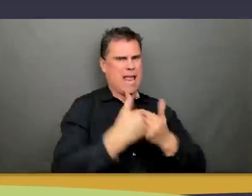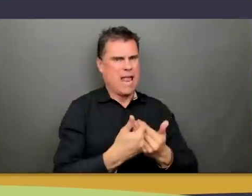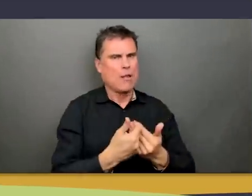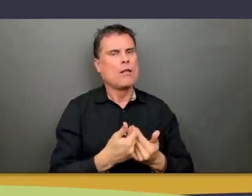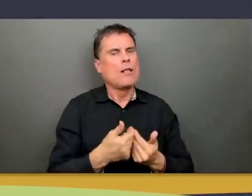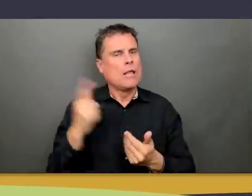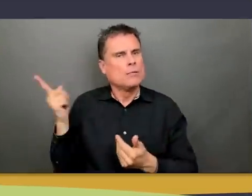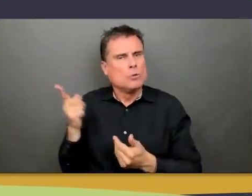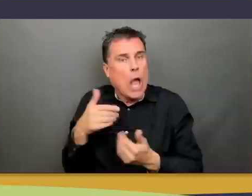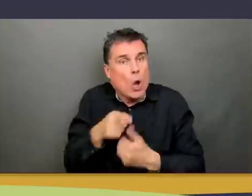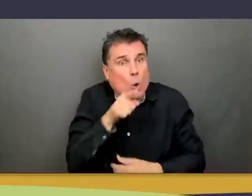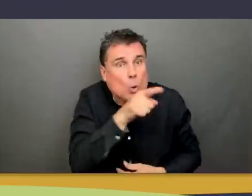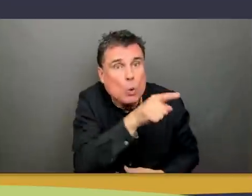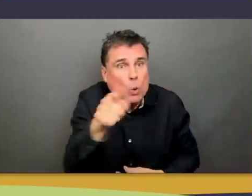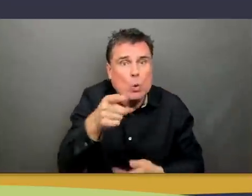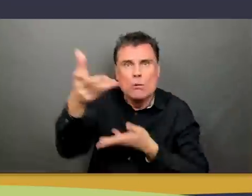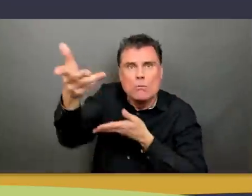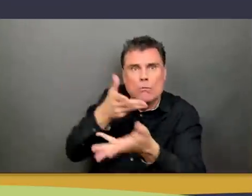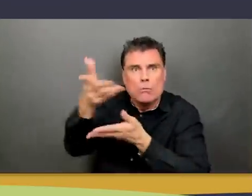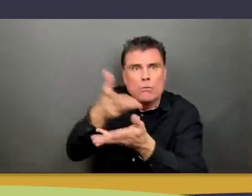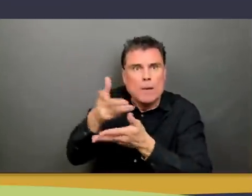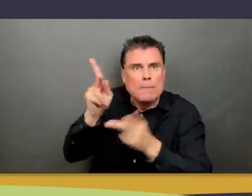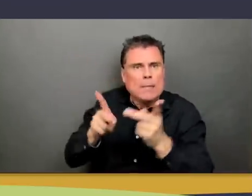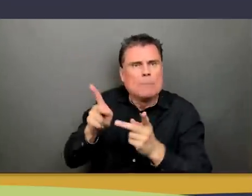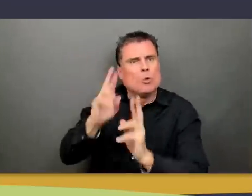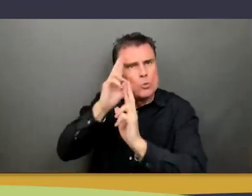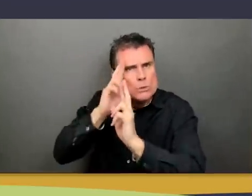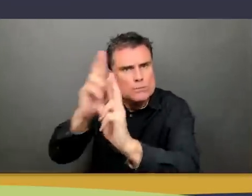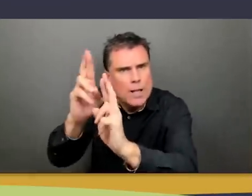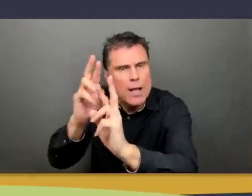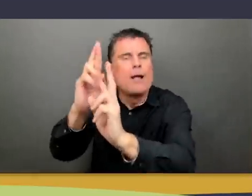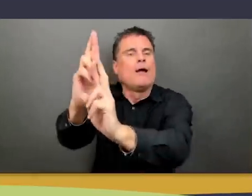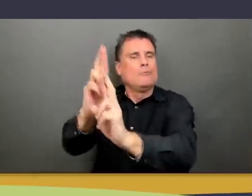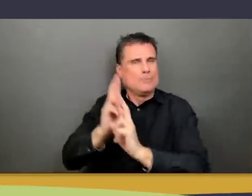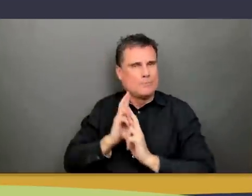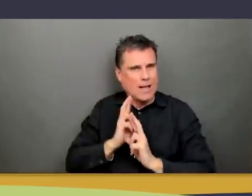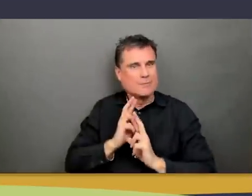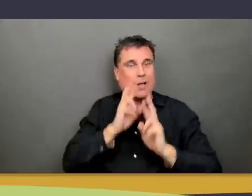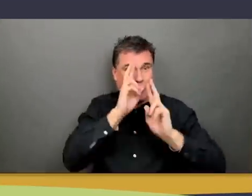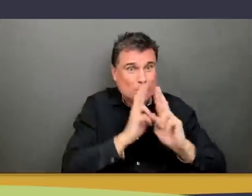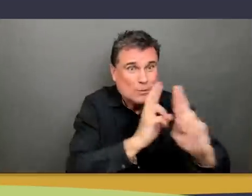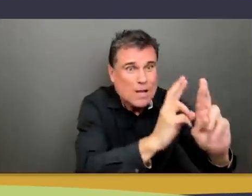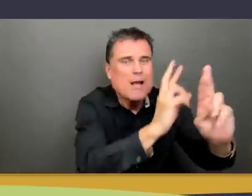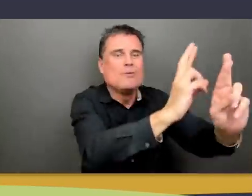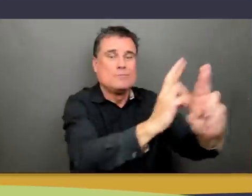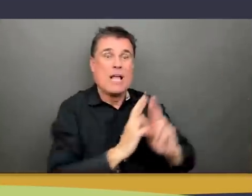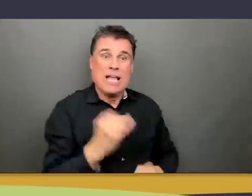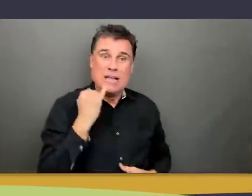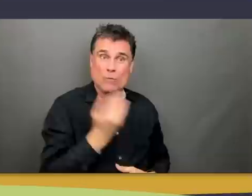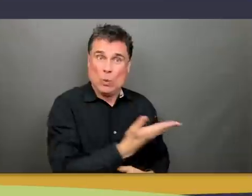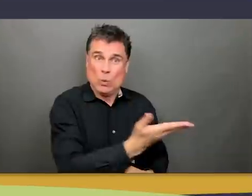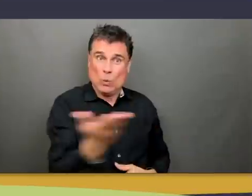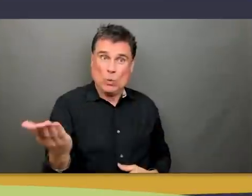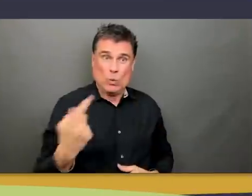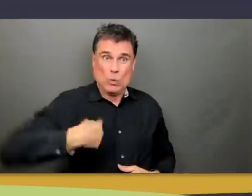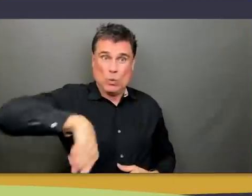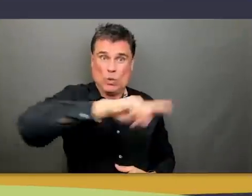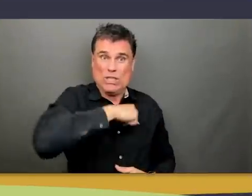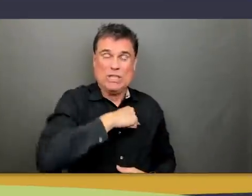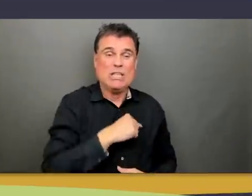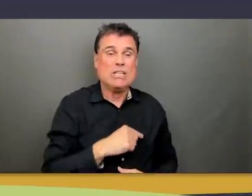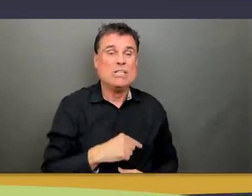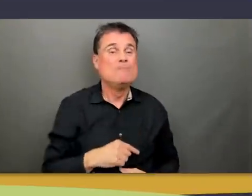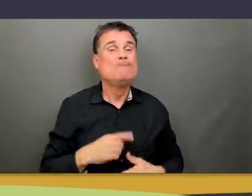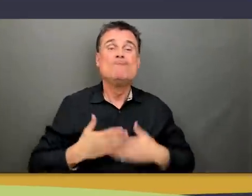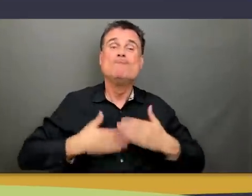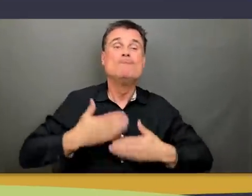If we all lived this way, life would be easy. Sometimes if we forget who we are, like the young lady said, we